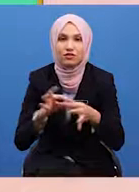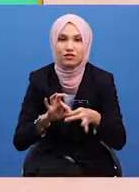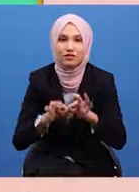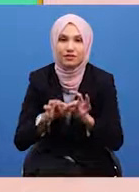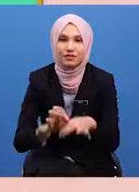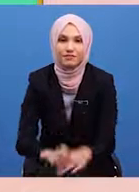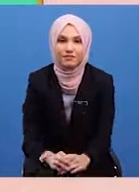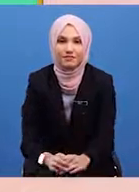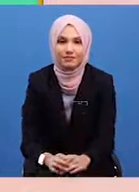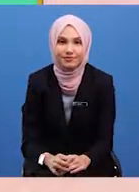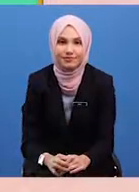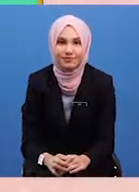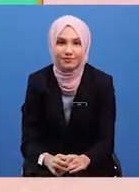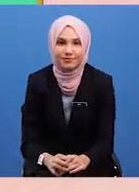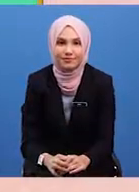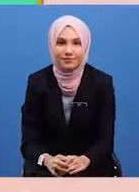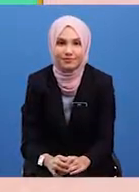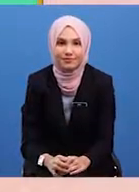story.